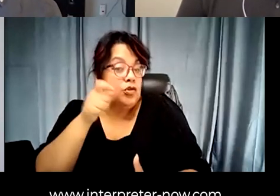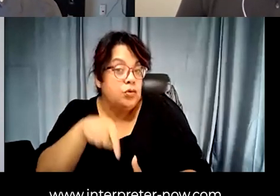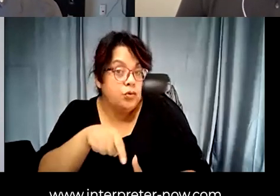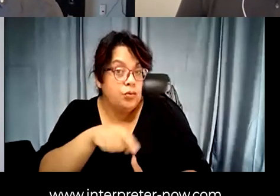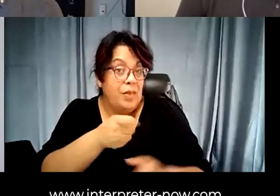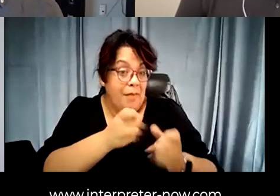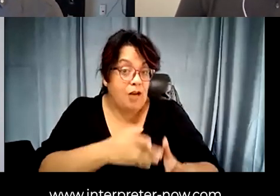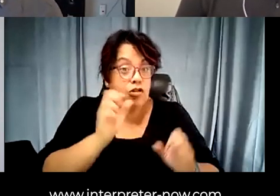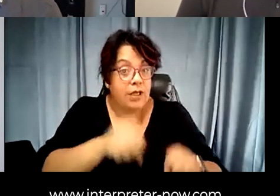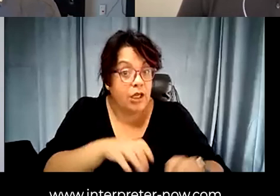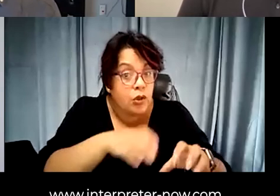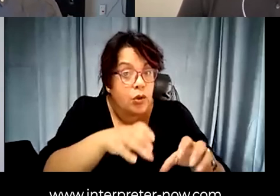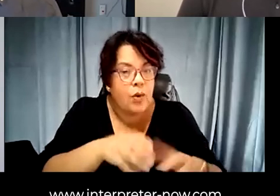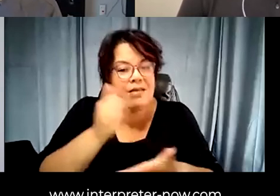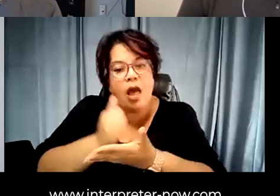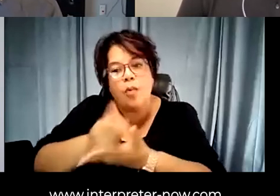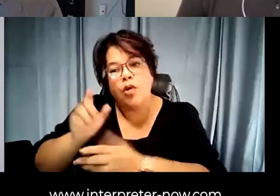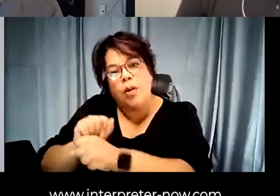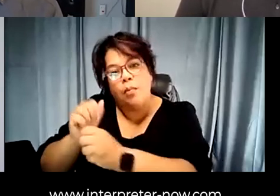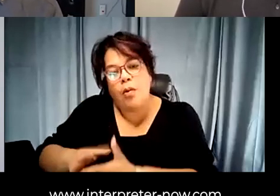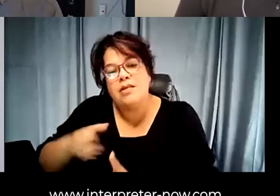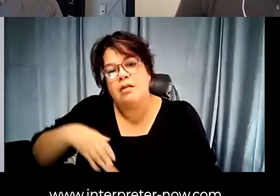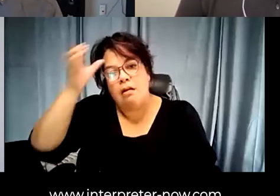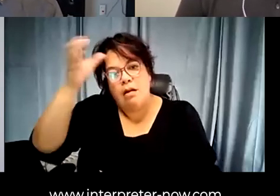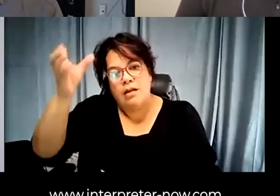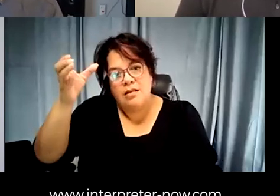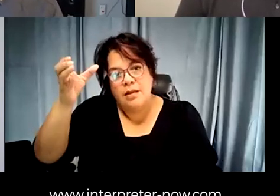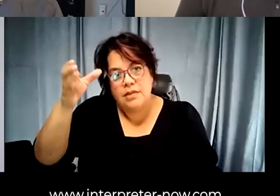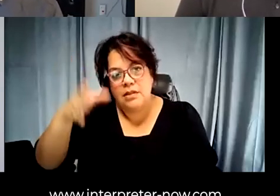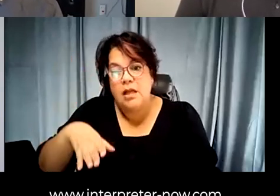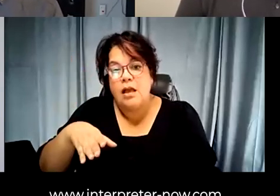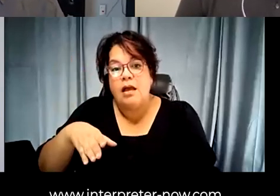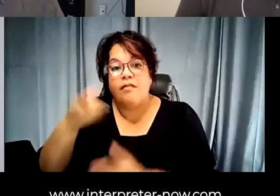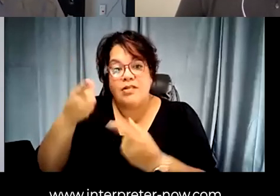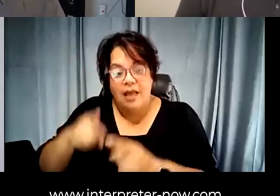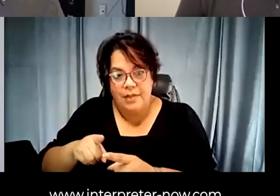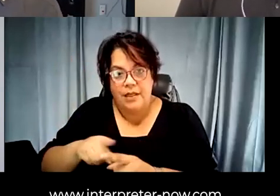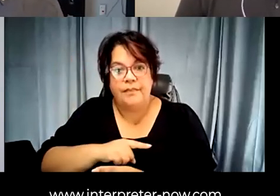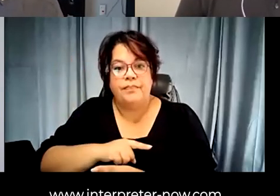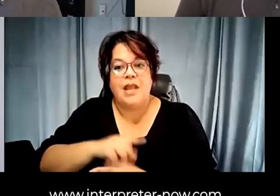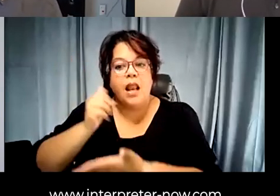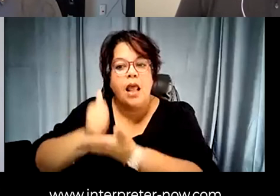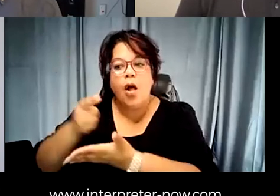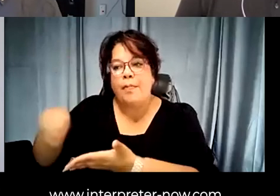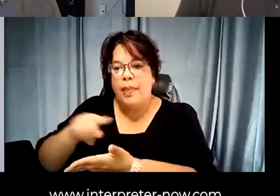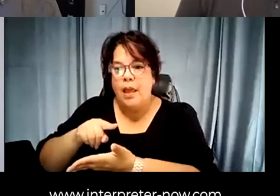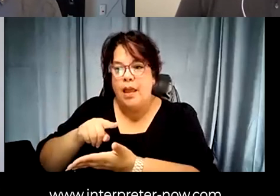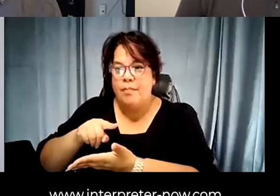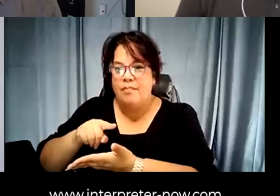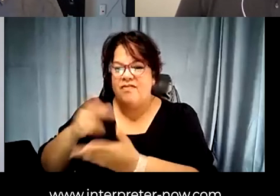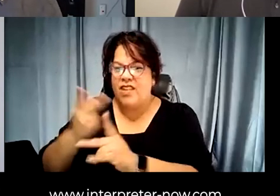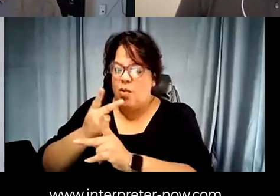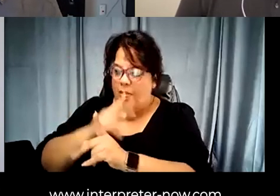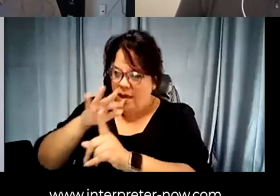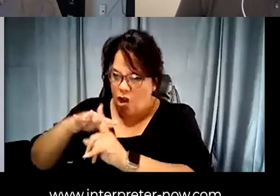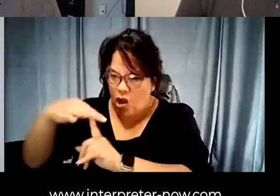your employees understand A, that concept, but B, help them kind of get context around what